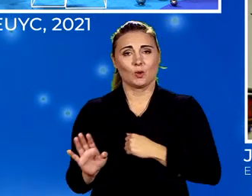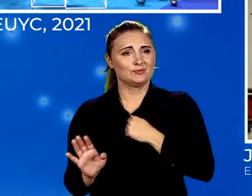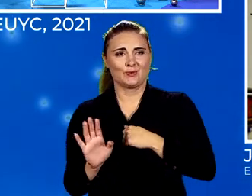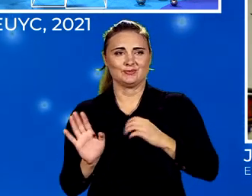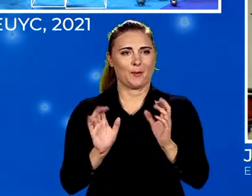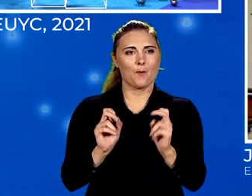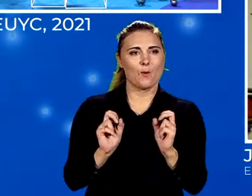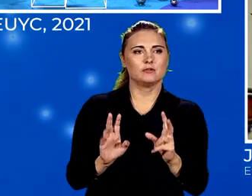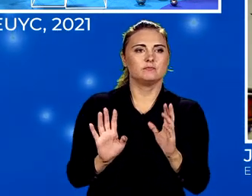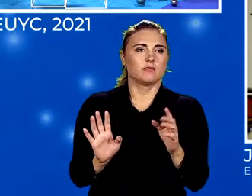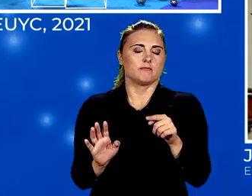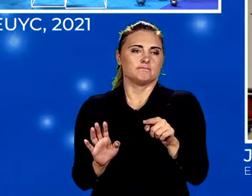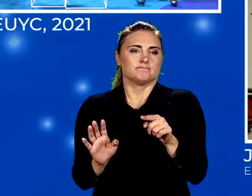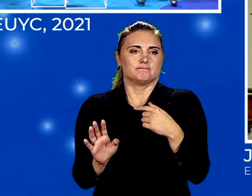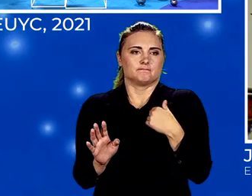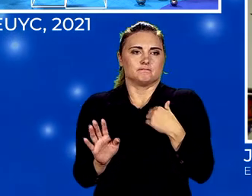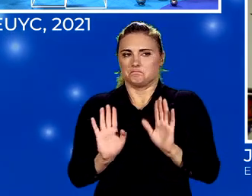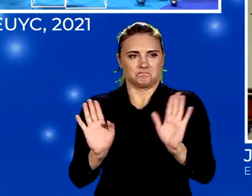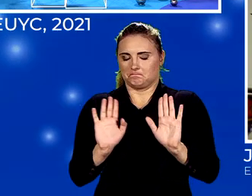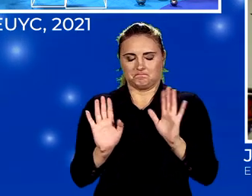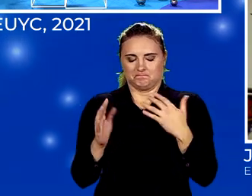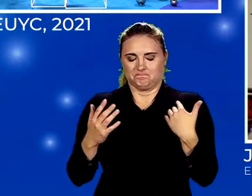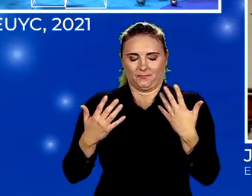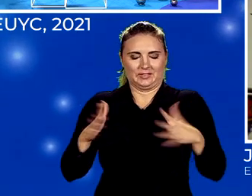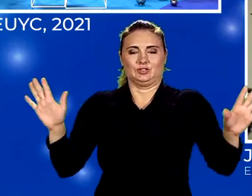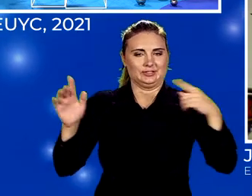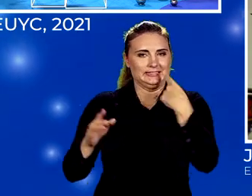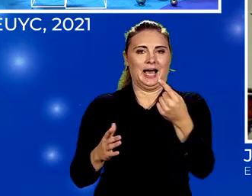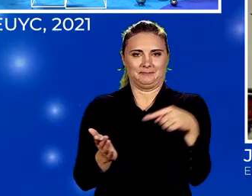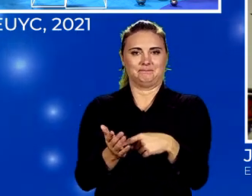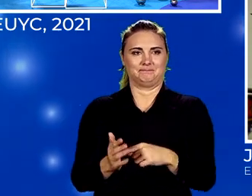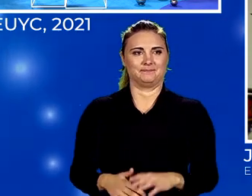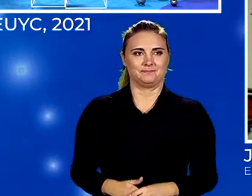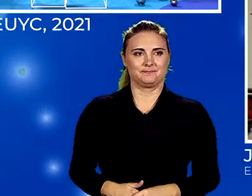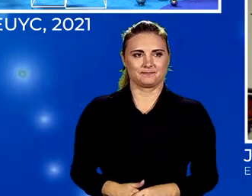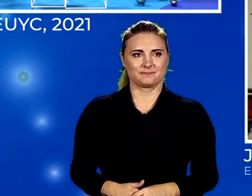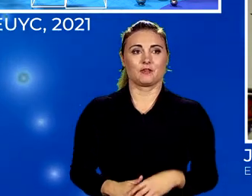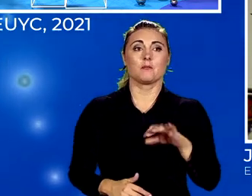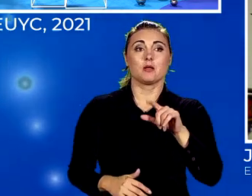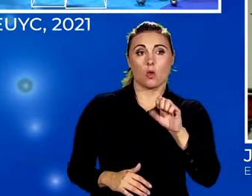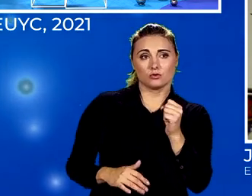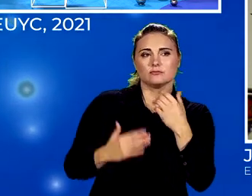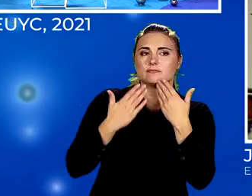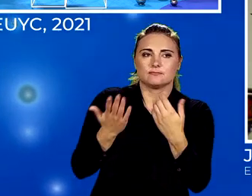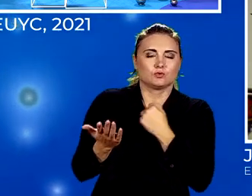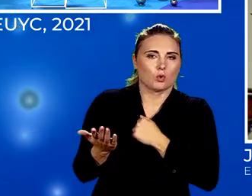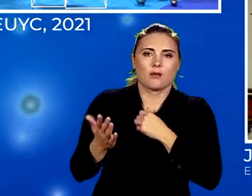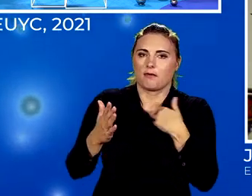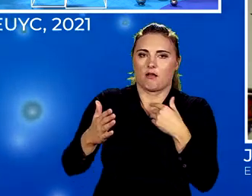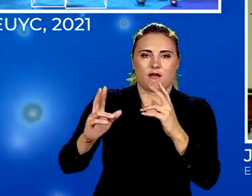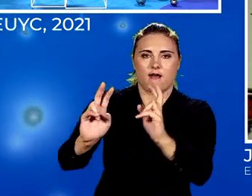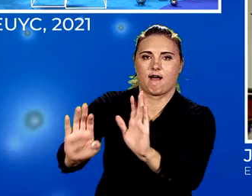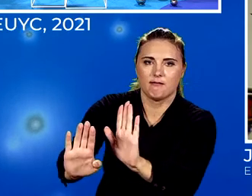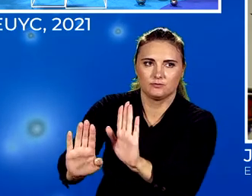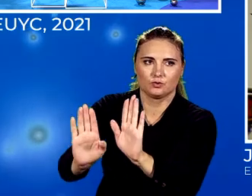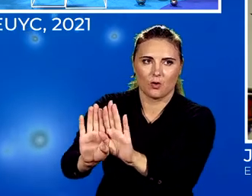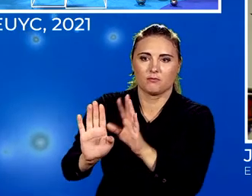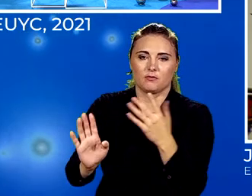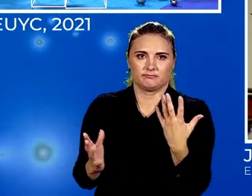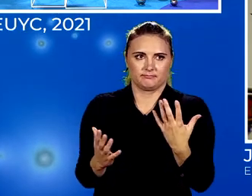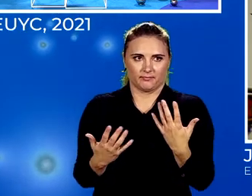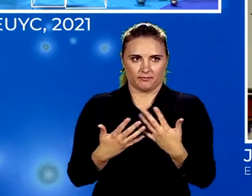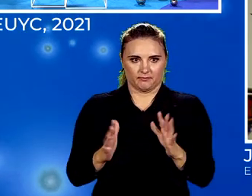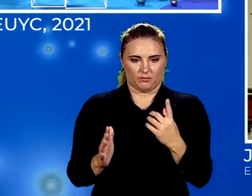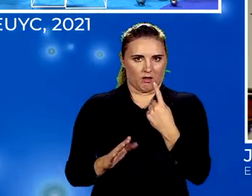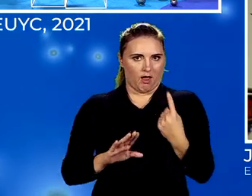it. And I will stop now. Thank you. Sorry for stopping you, but we just want to have at least one or two persons that will join